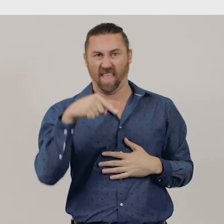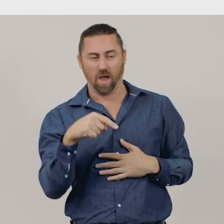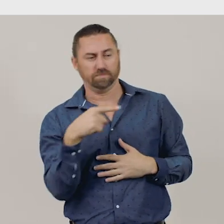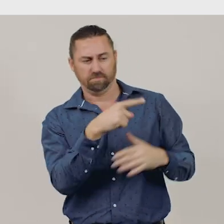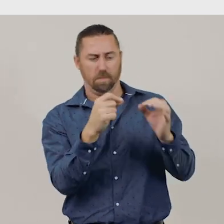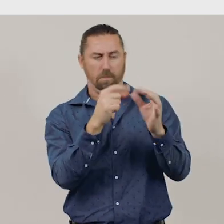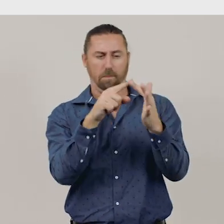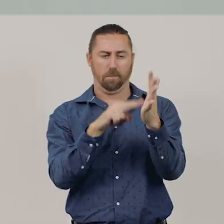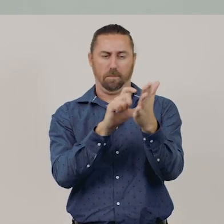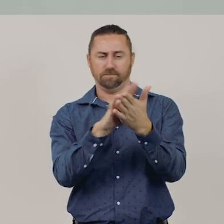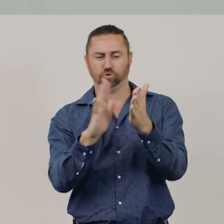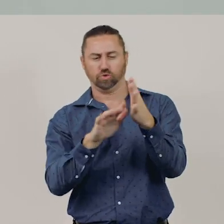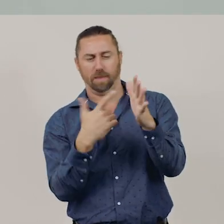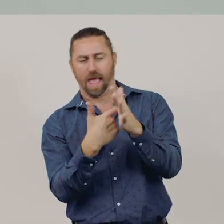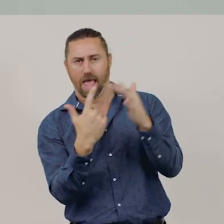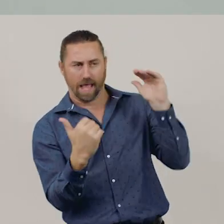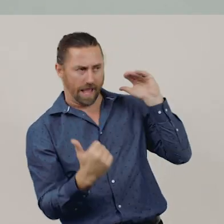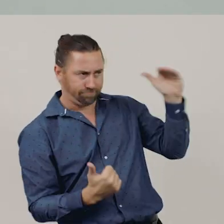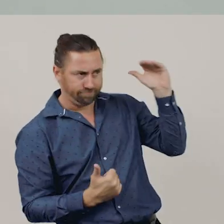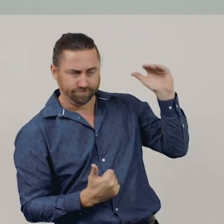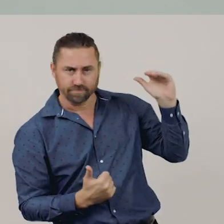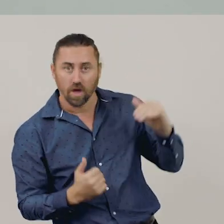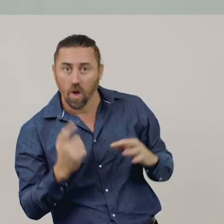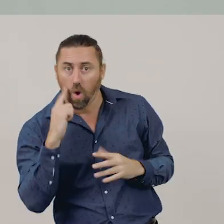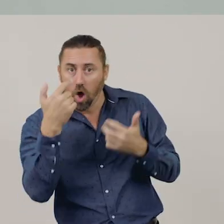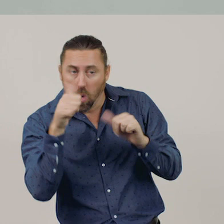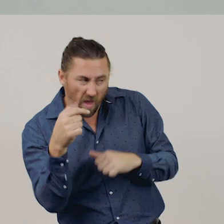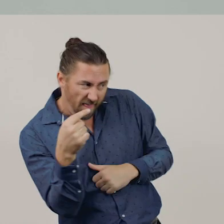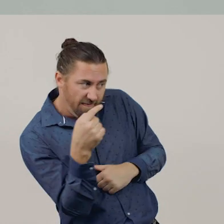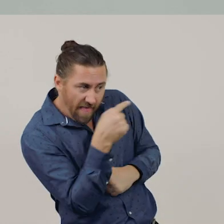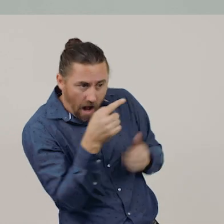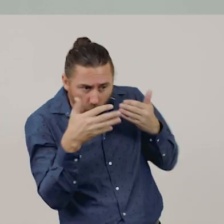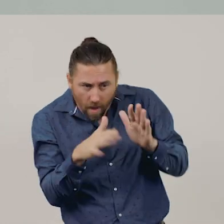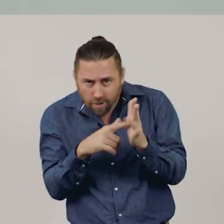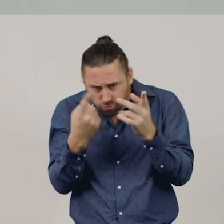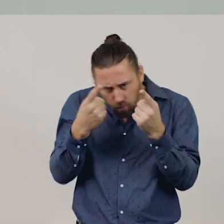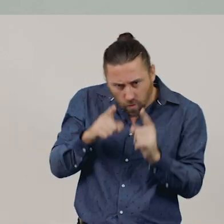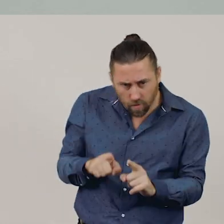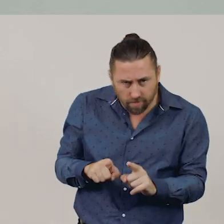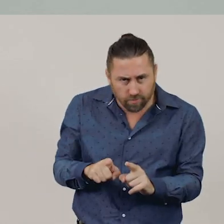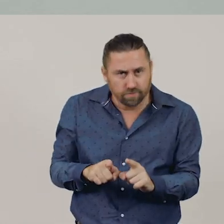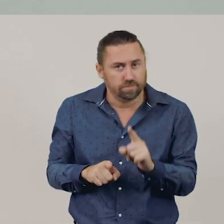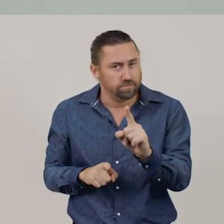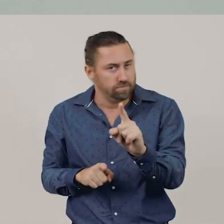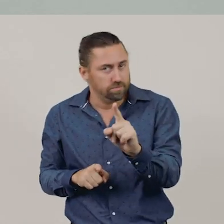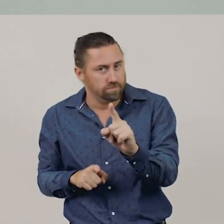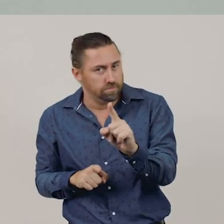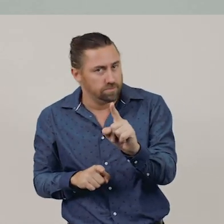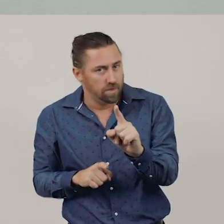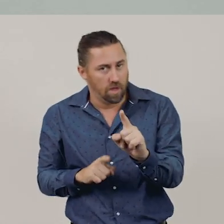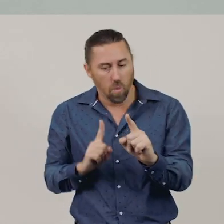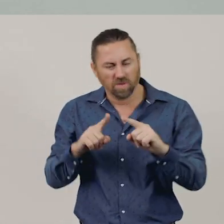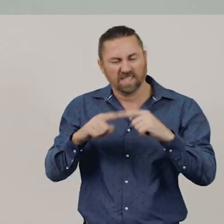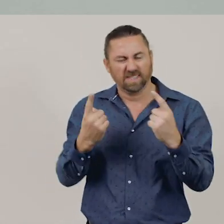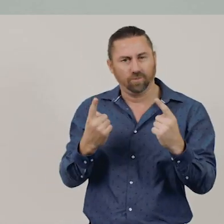our benchmark. Now, when we're using this strategy, we have to remember the difference between our original